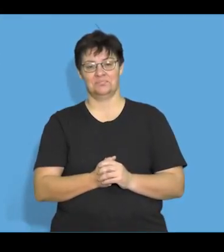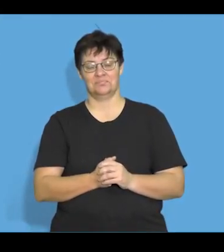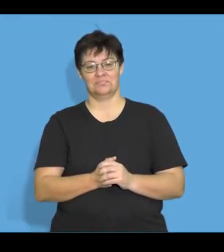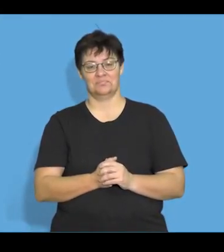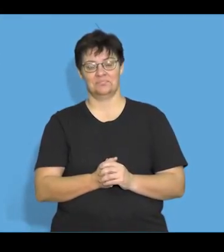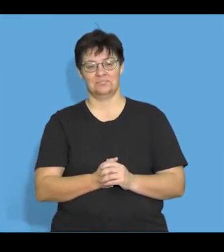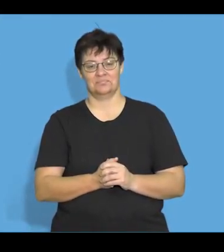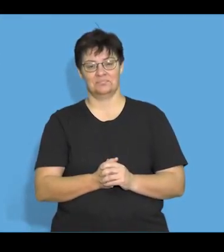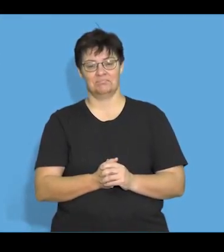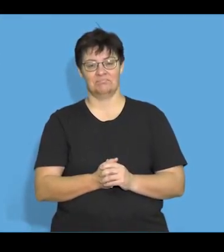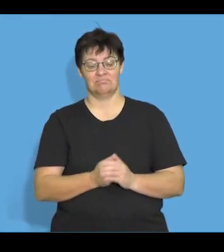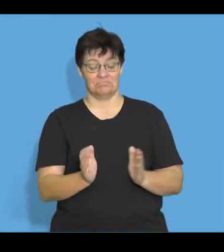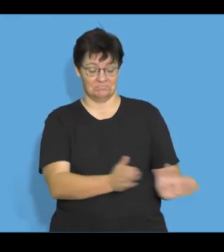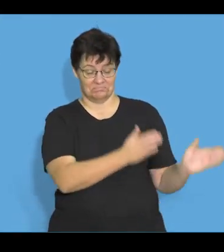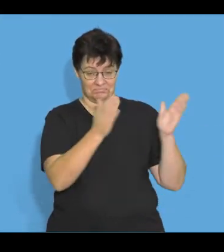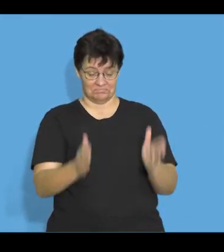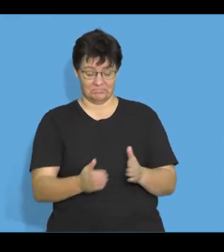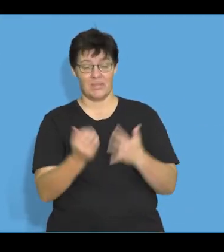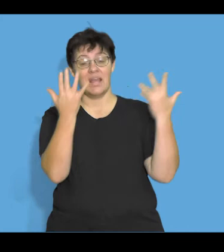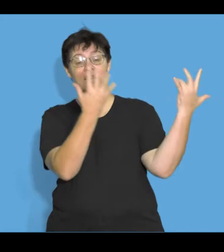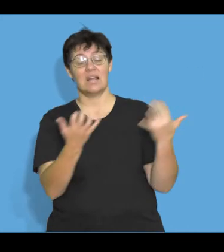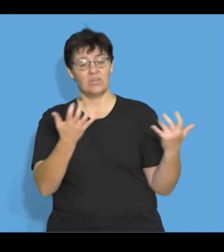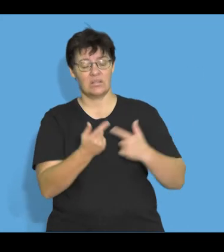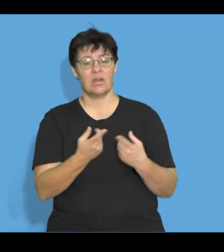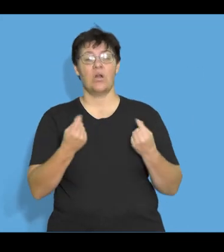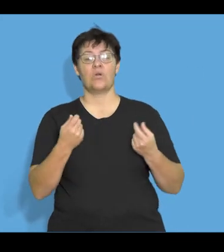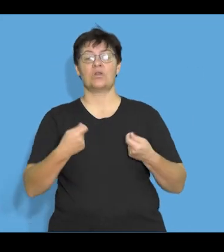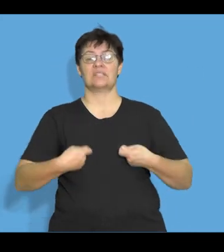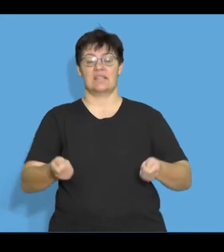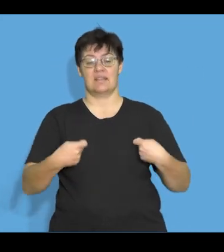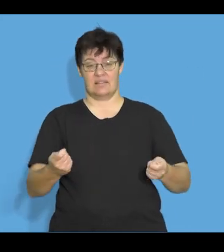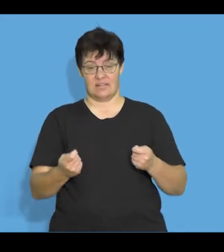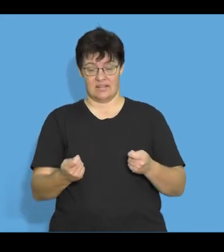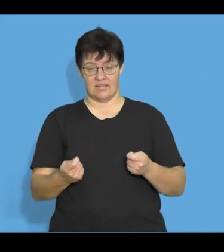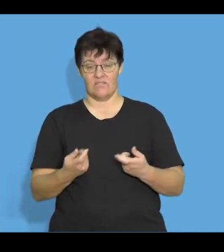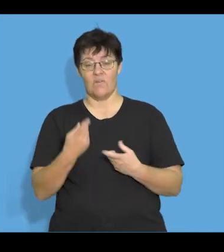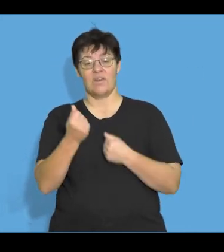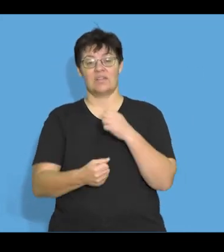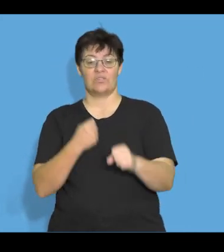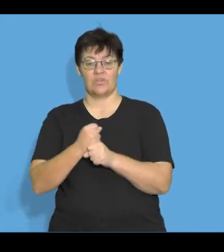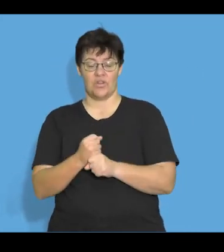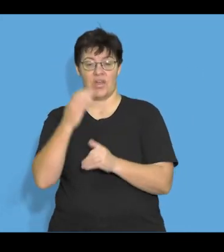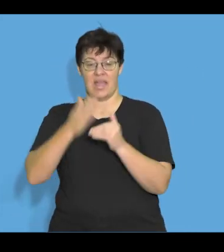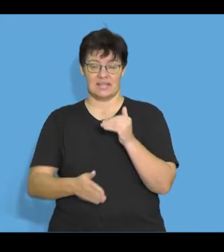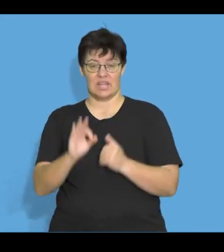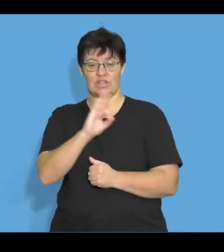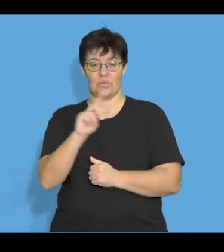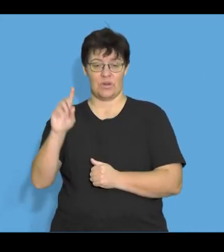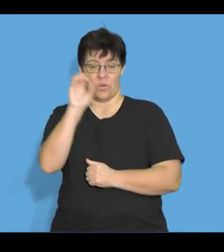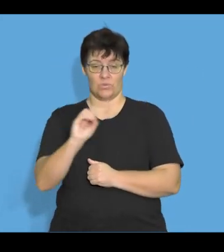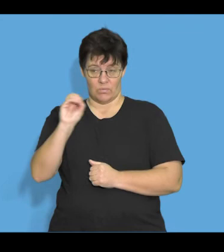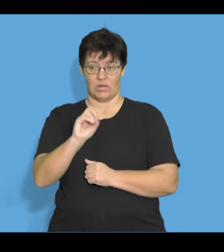Now the question says, calculate the cost of sales for the financial year ended 31st of